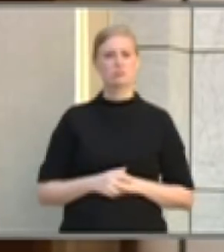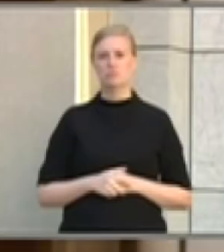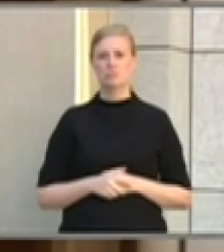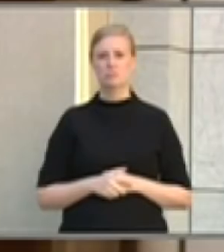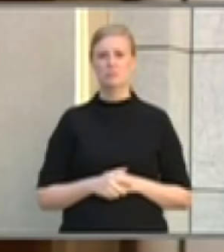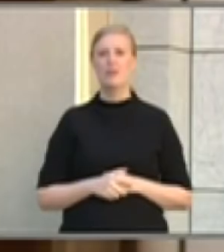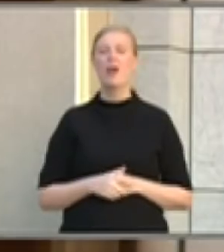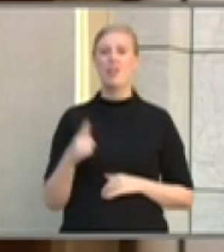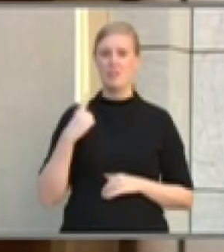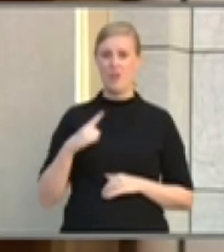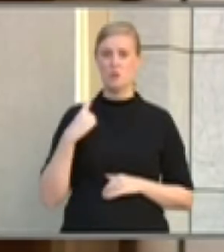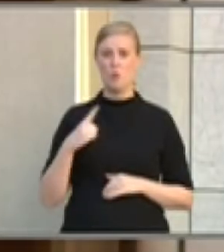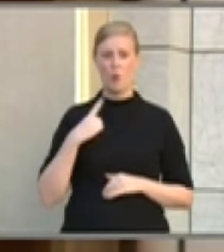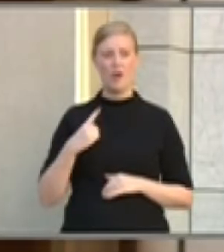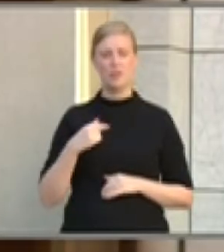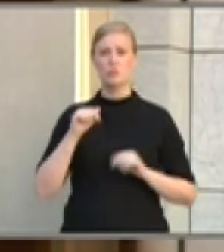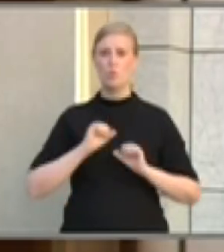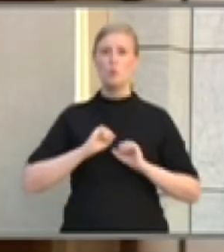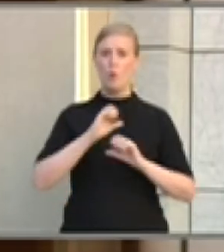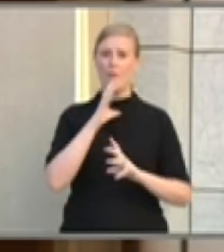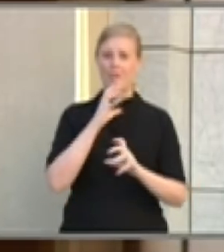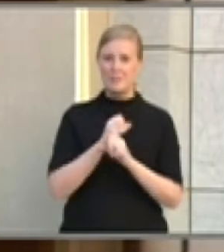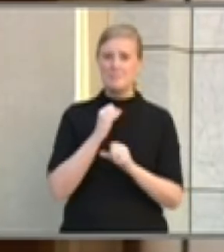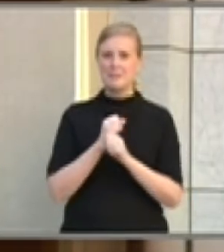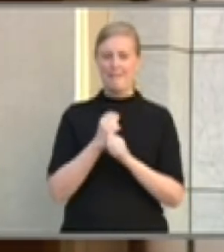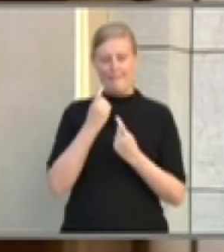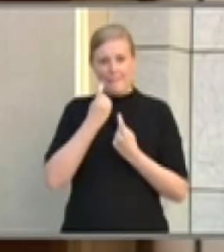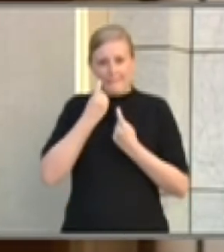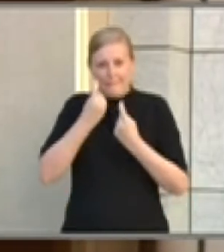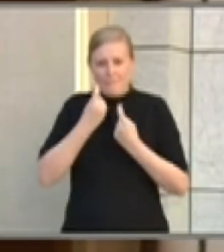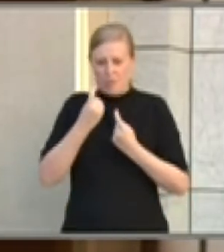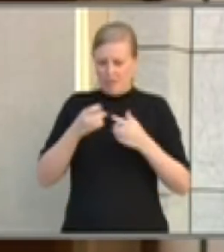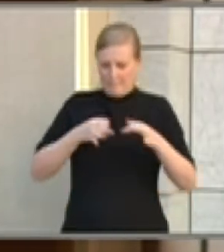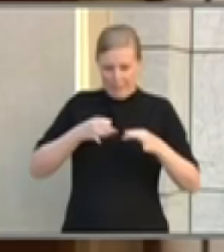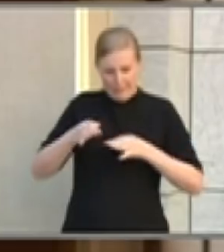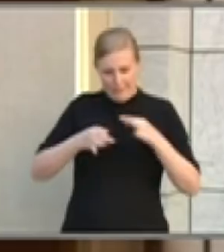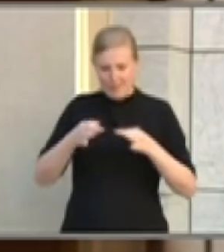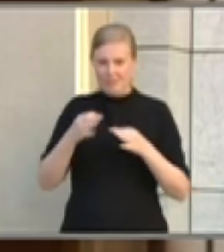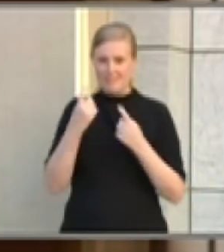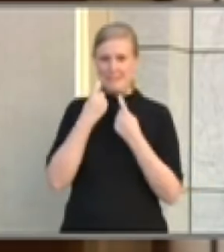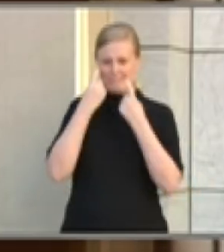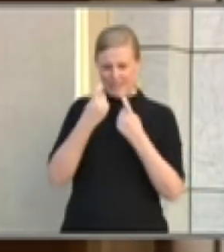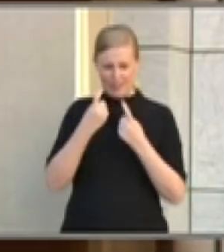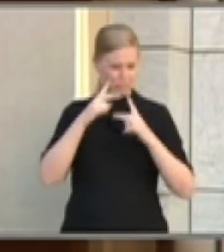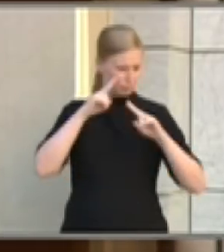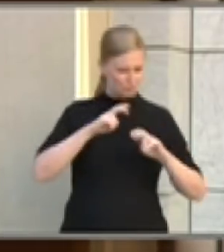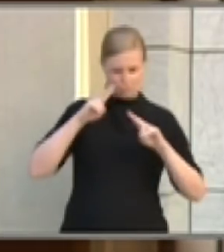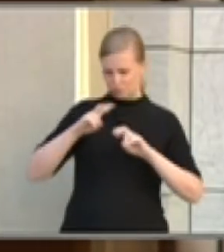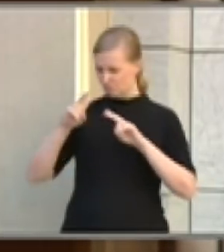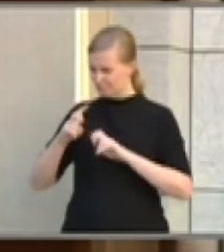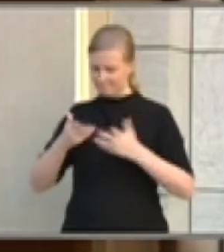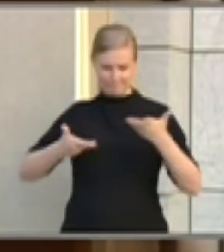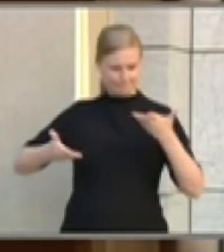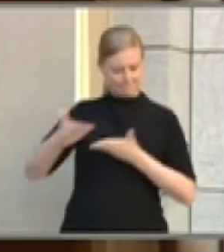applied ourselves to delivering this plan that will provide Australians with the economic